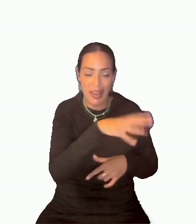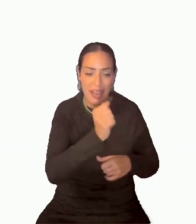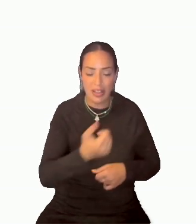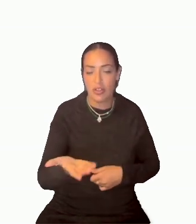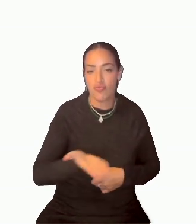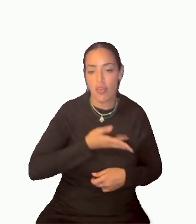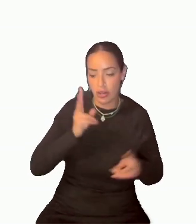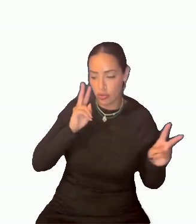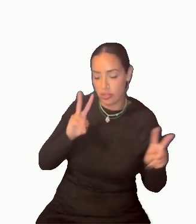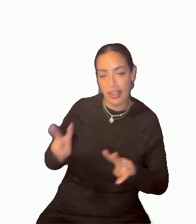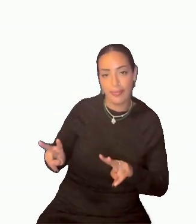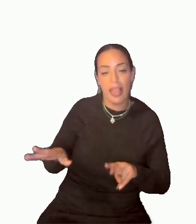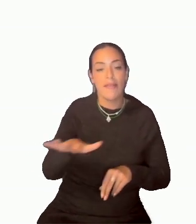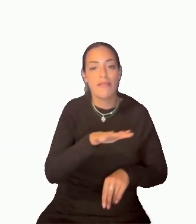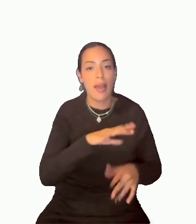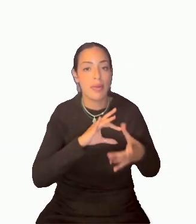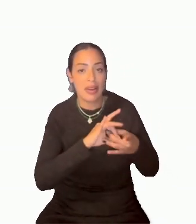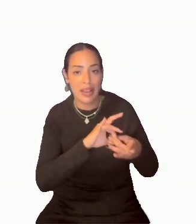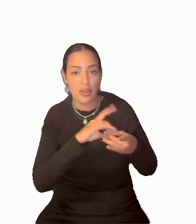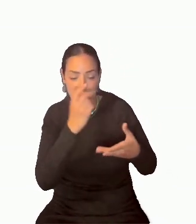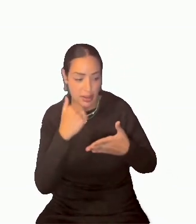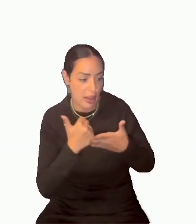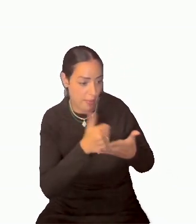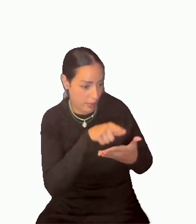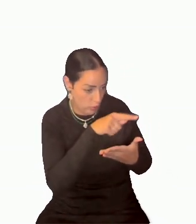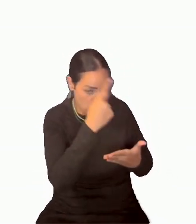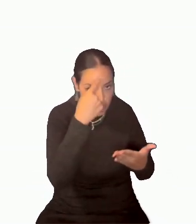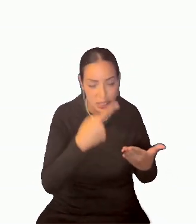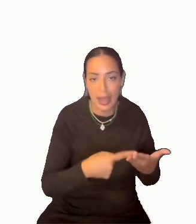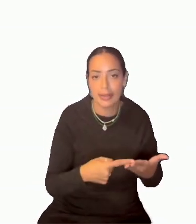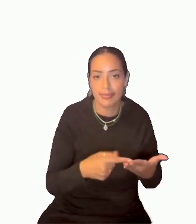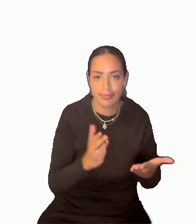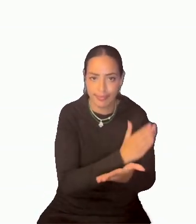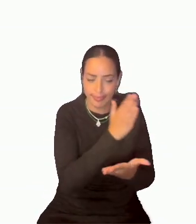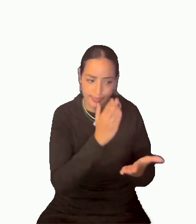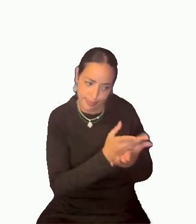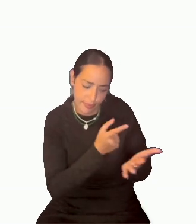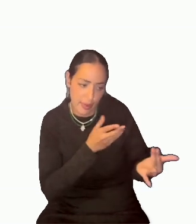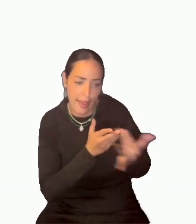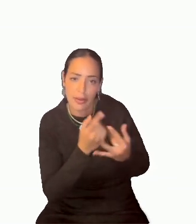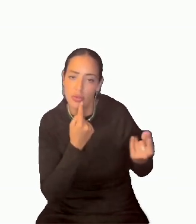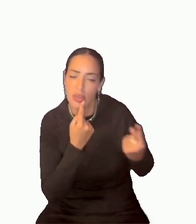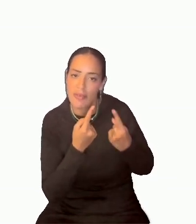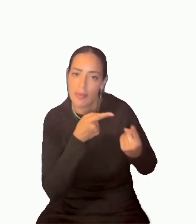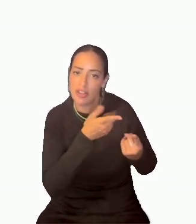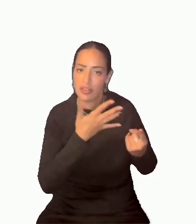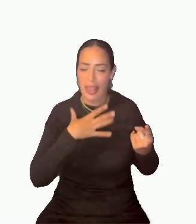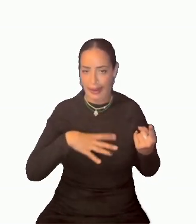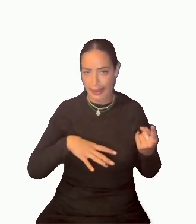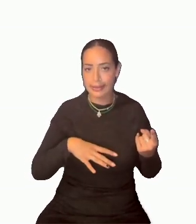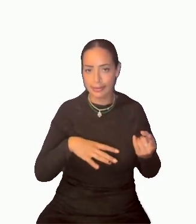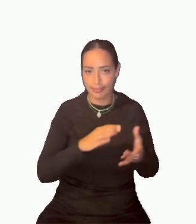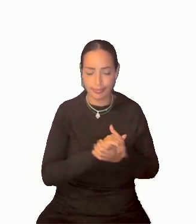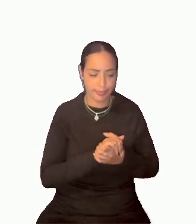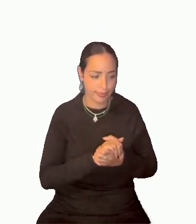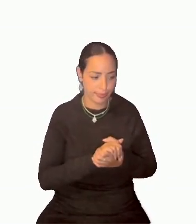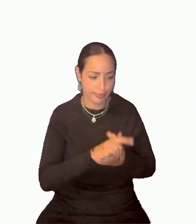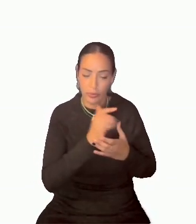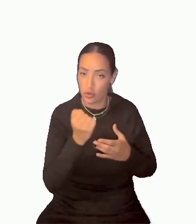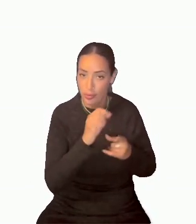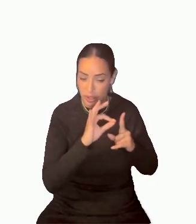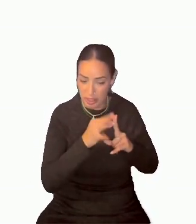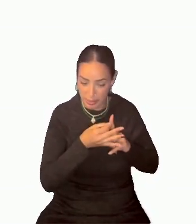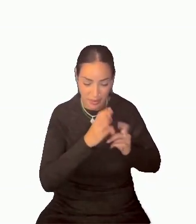family liaison role can support them to make this decision by ensuring that they have access to all of the information that they need. This should